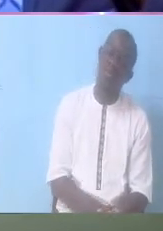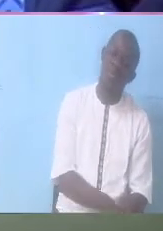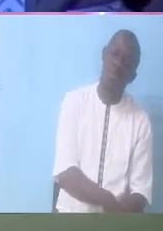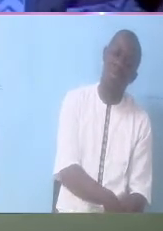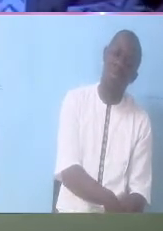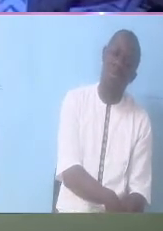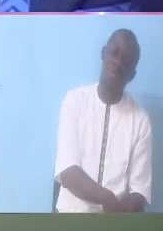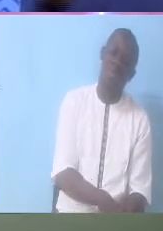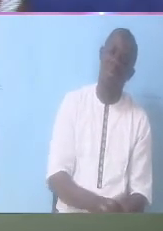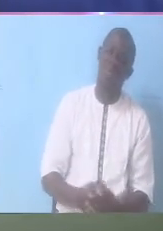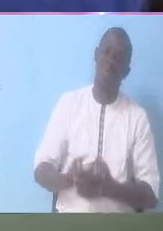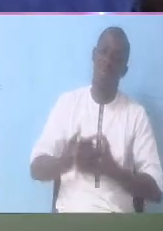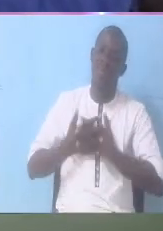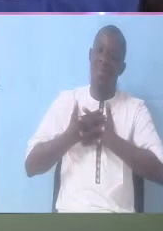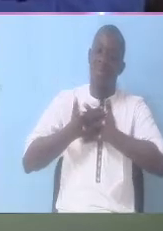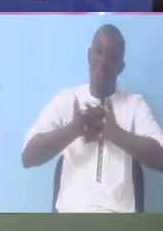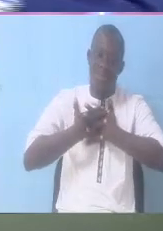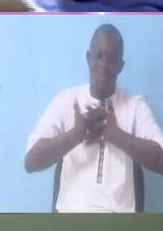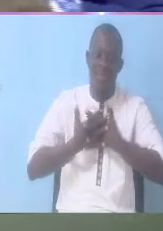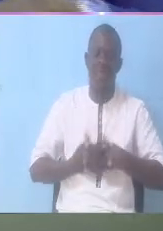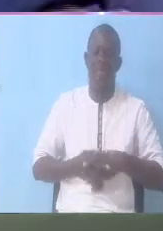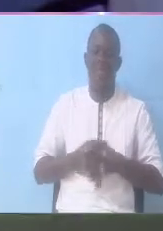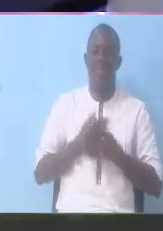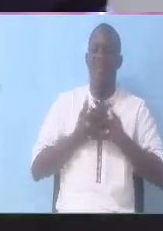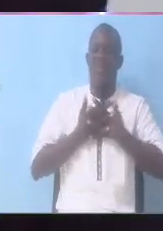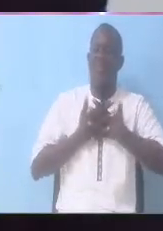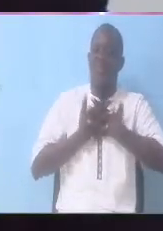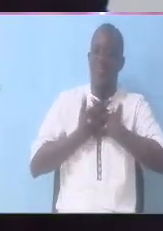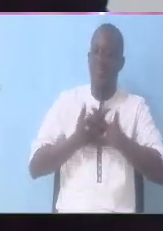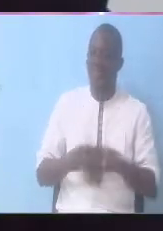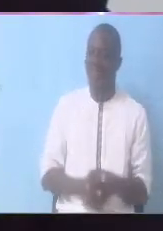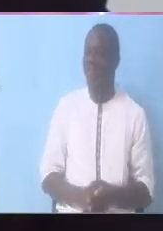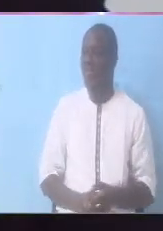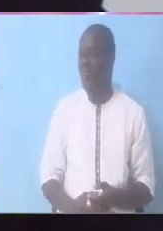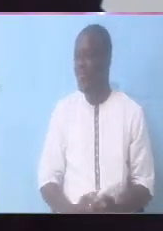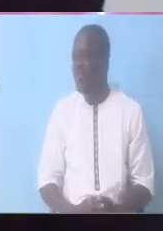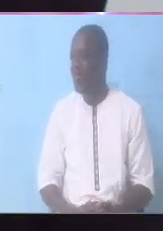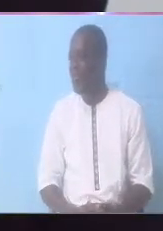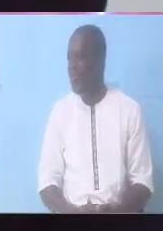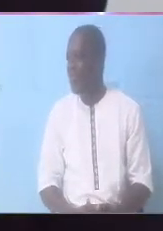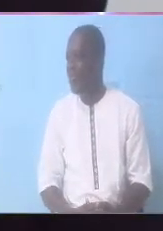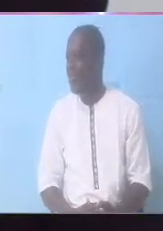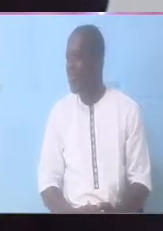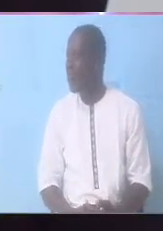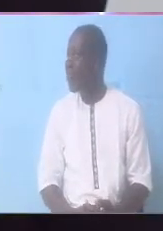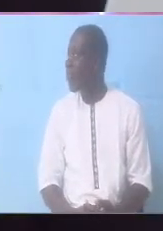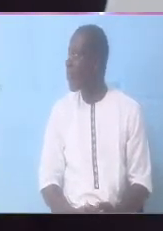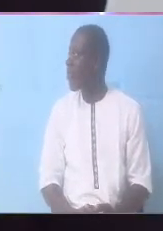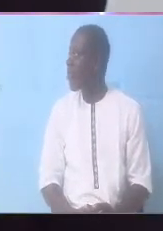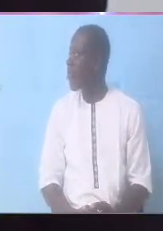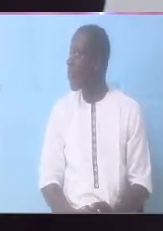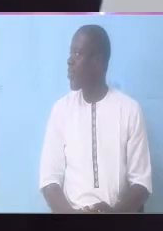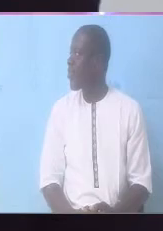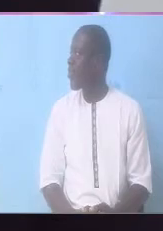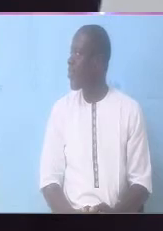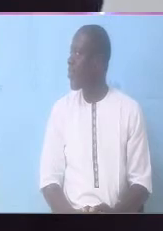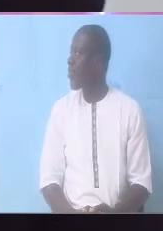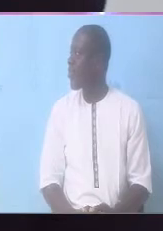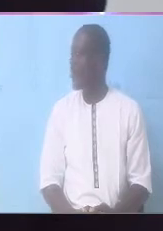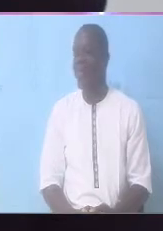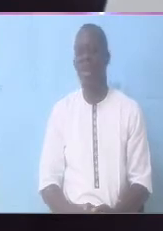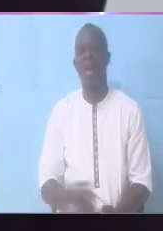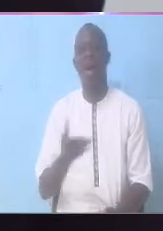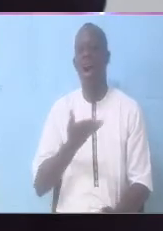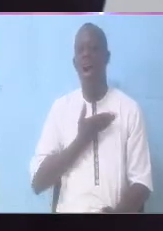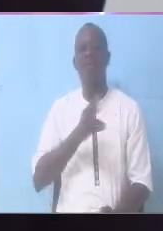Jallow. There is no scared in my vocabulary. Huh? There is no scary in my vocabulary. Ask anyone who knows me. Those who know me will